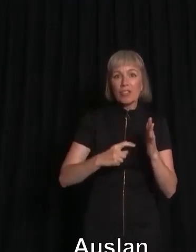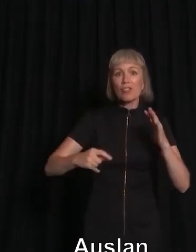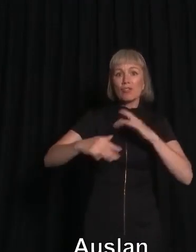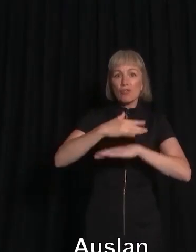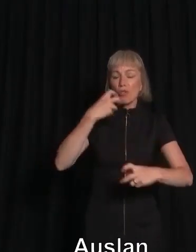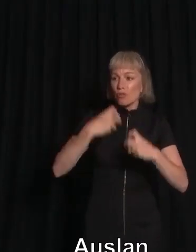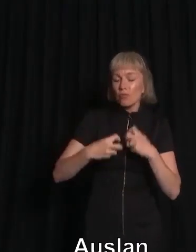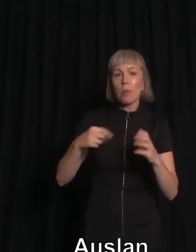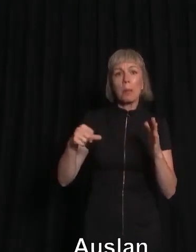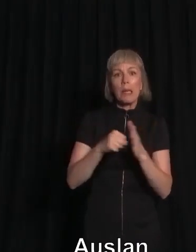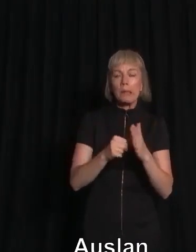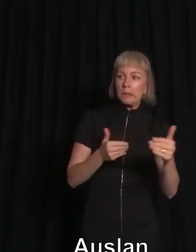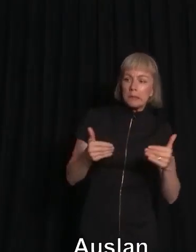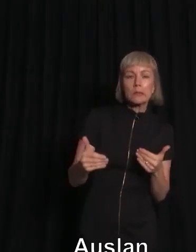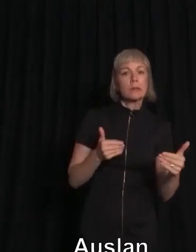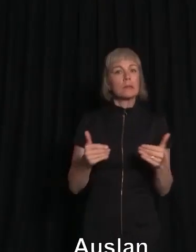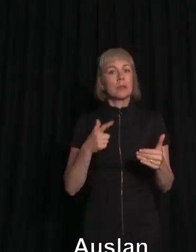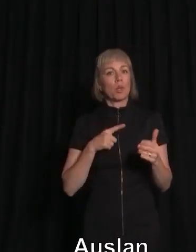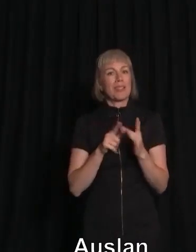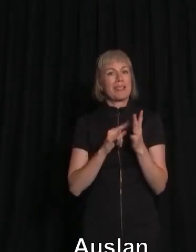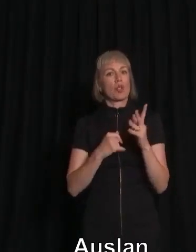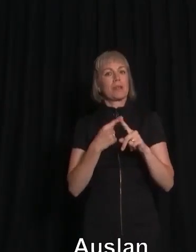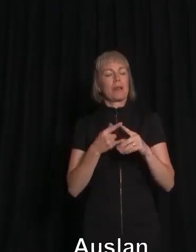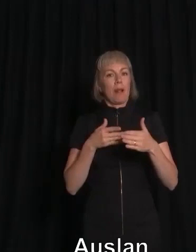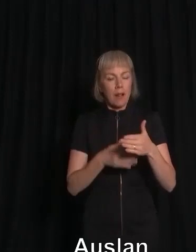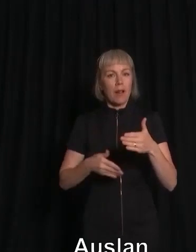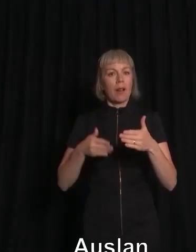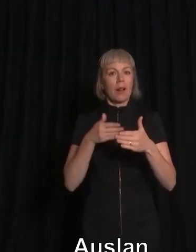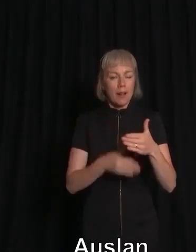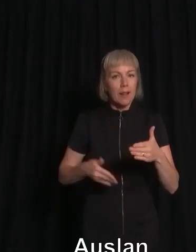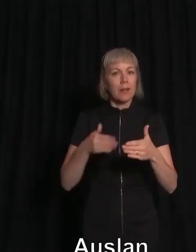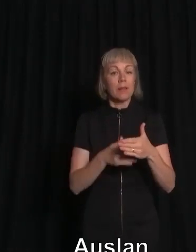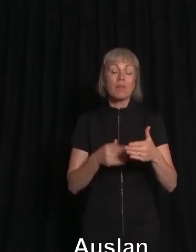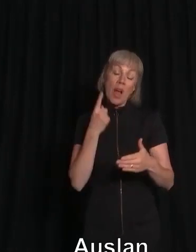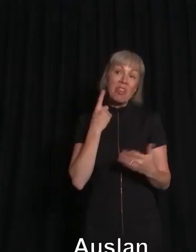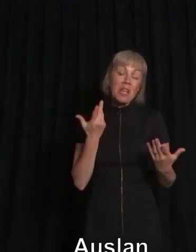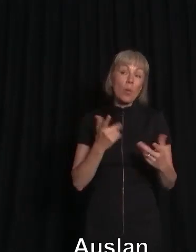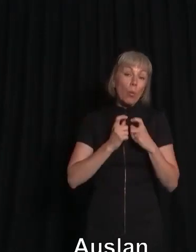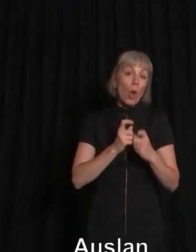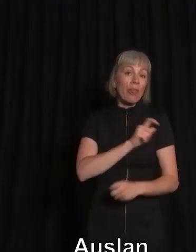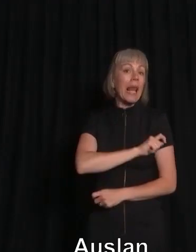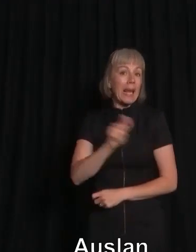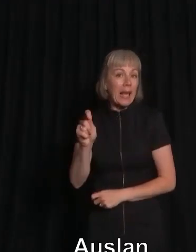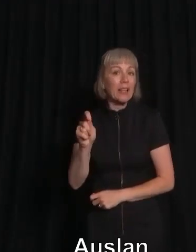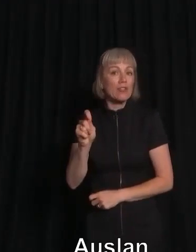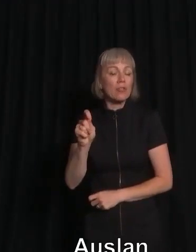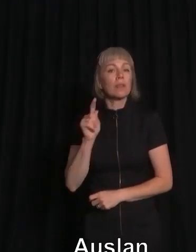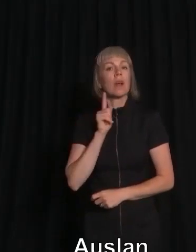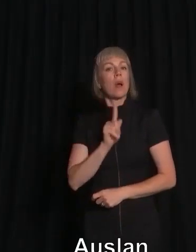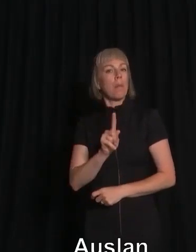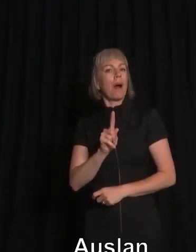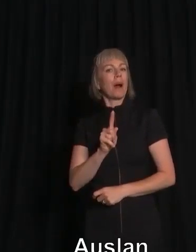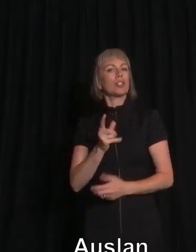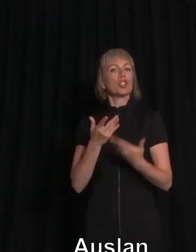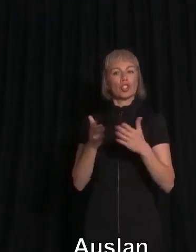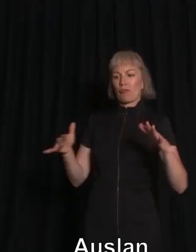being intersex and having these experiences. So I think litigation is a good tool, but also I think society needs to